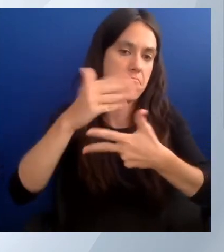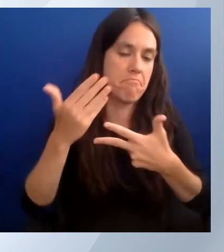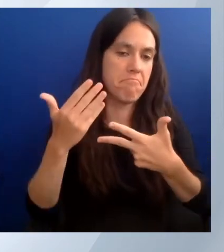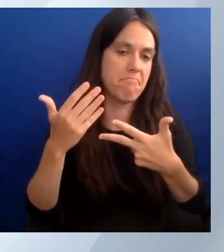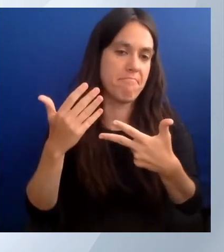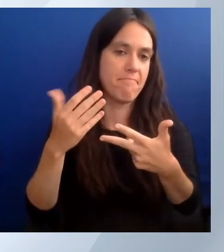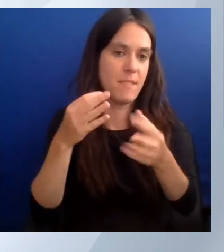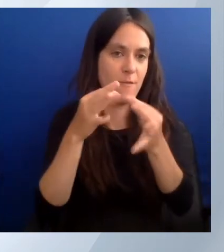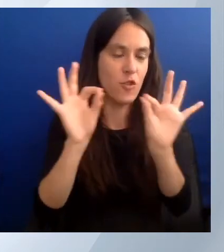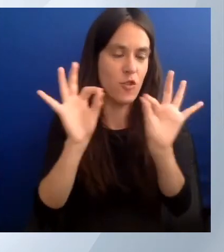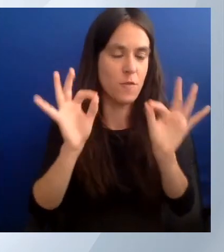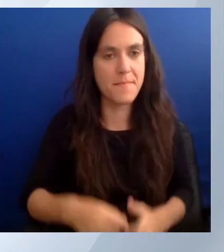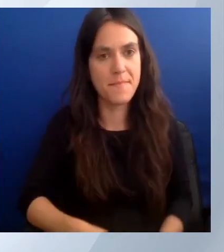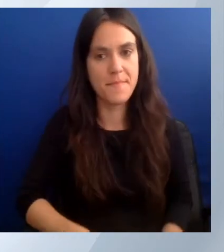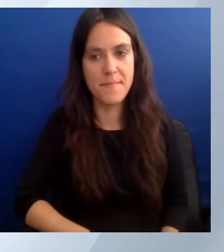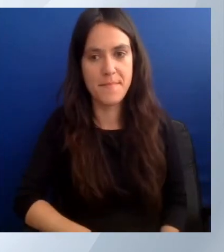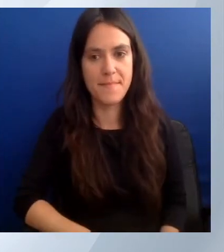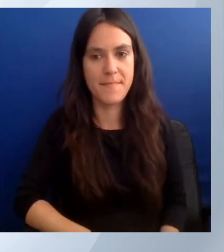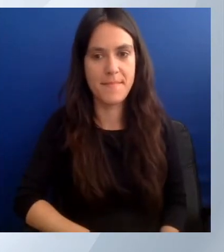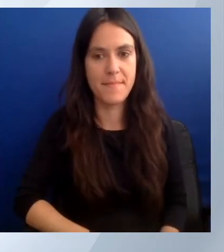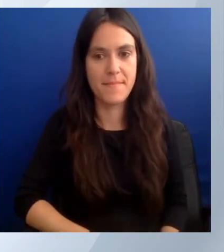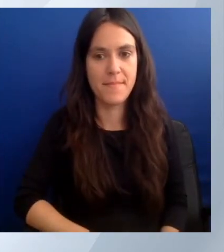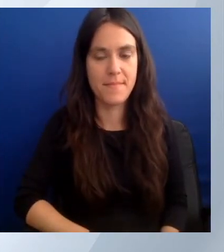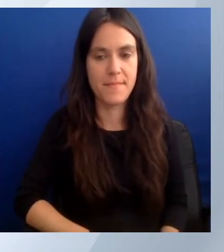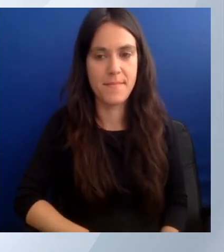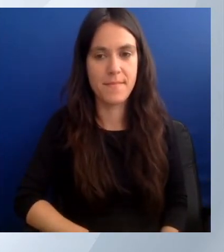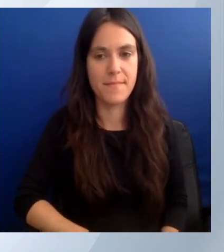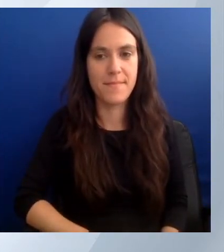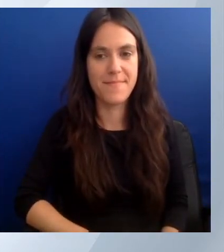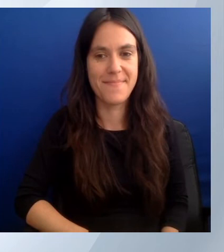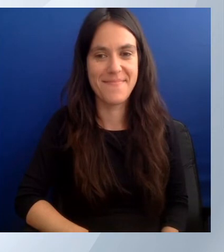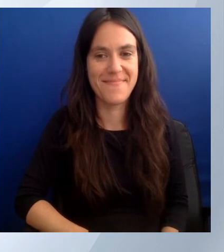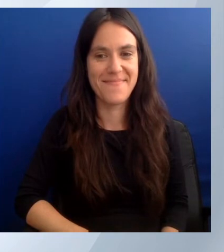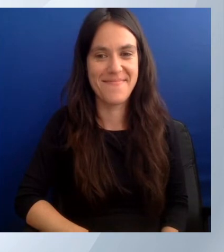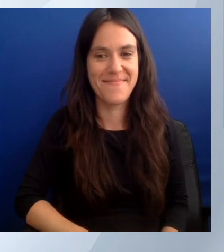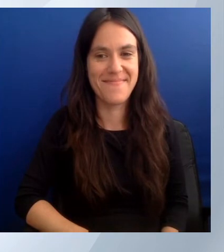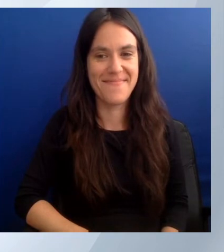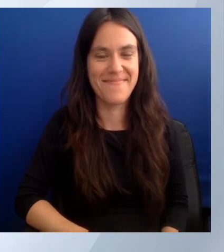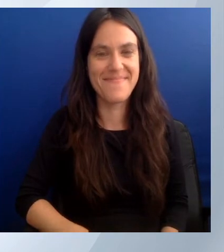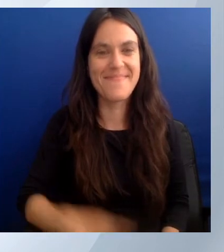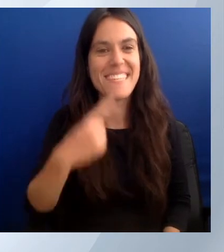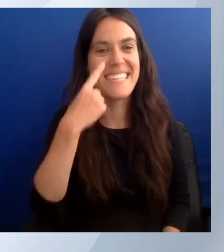us. We'll review and create this one.